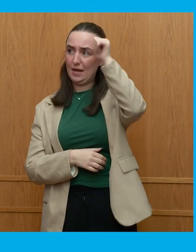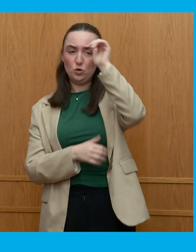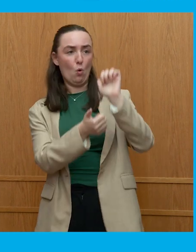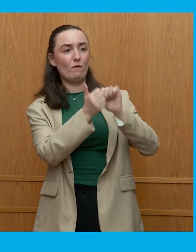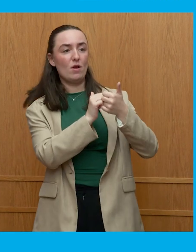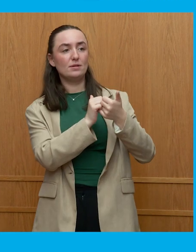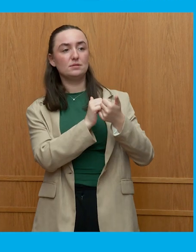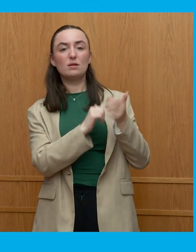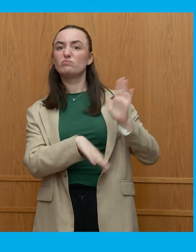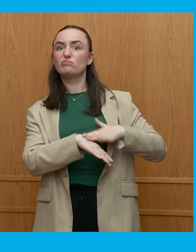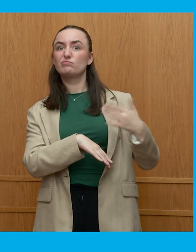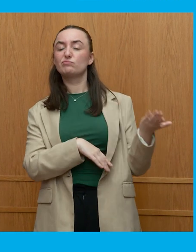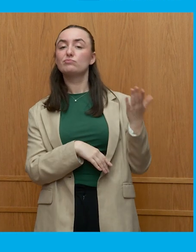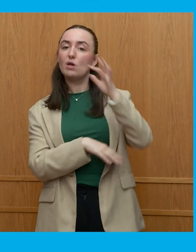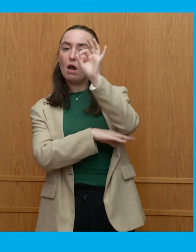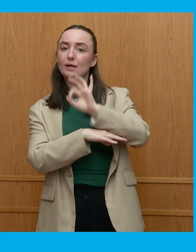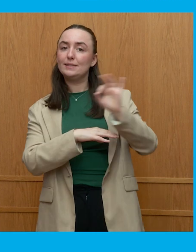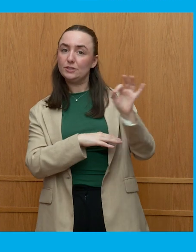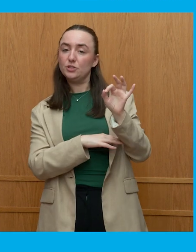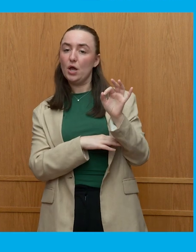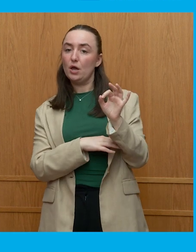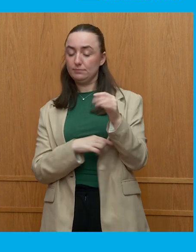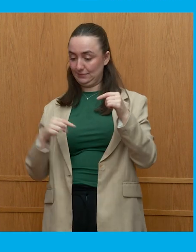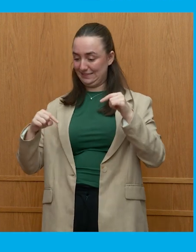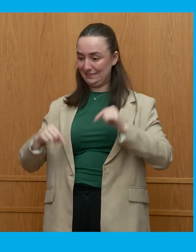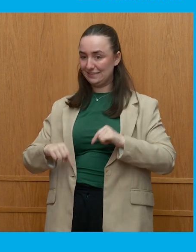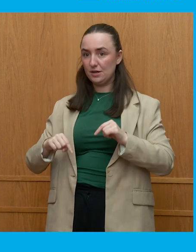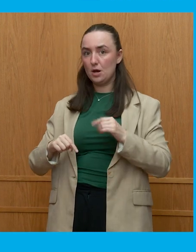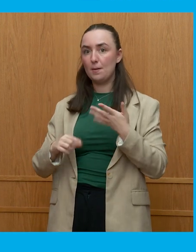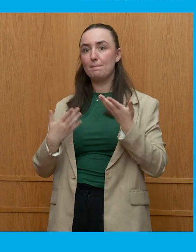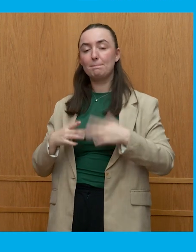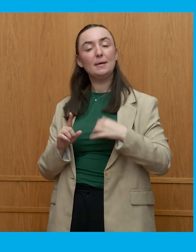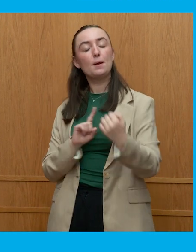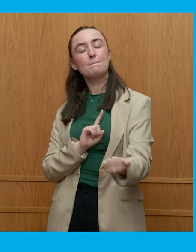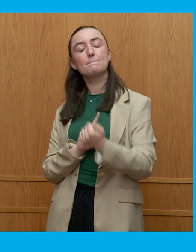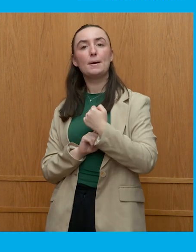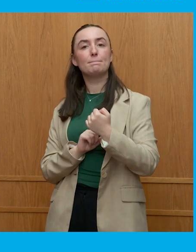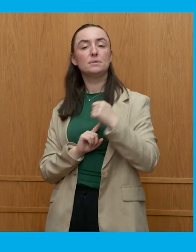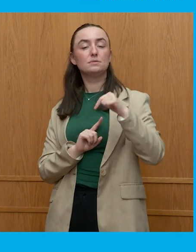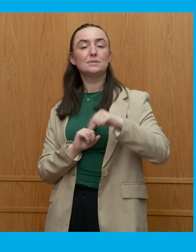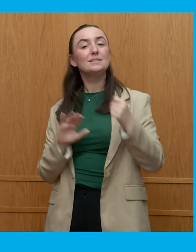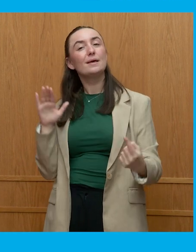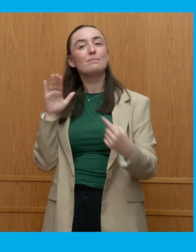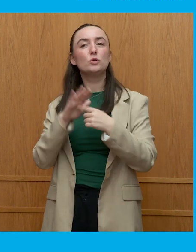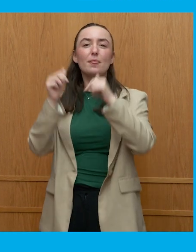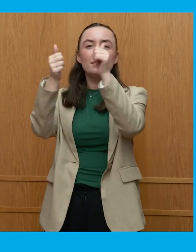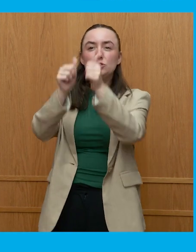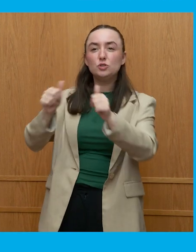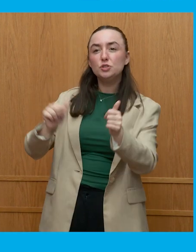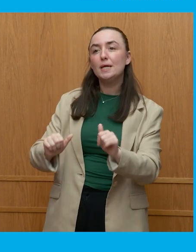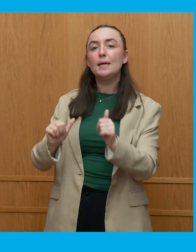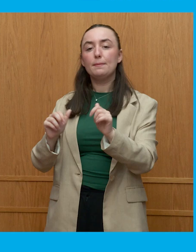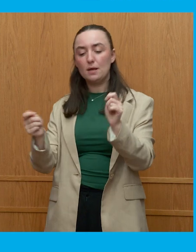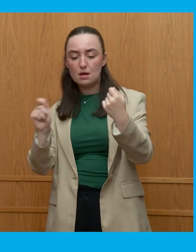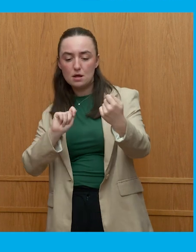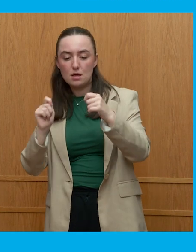best to architecture, sometimes antagonistic, they've been blown away by how important the shape and form of the committee rooms where they